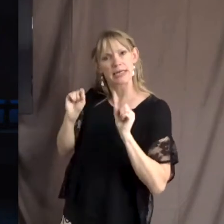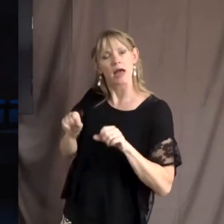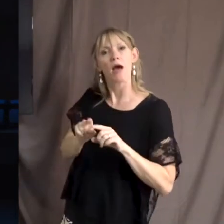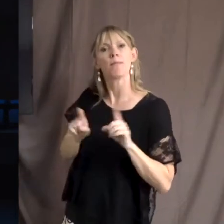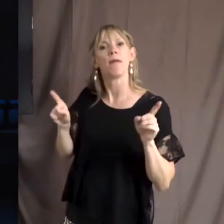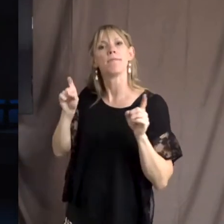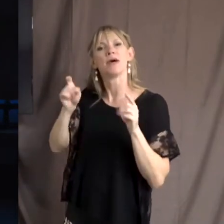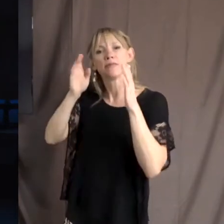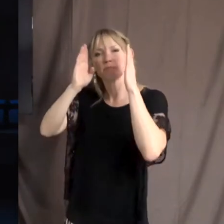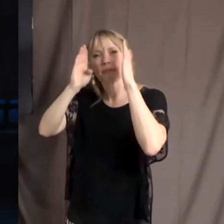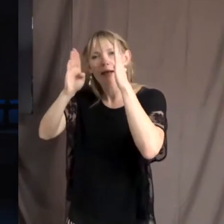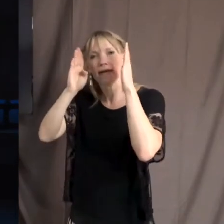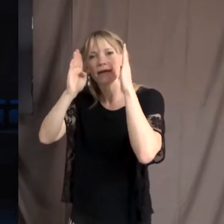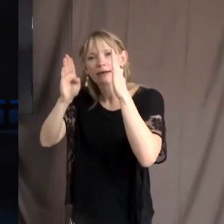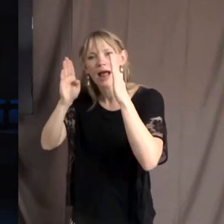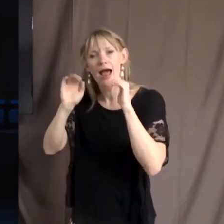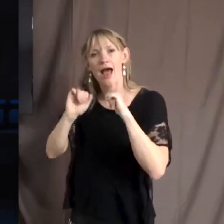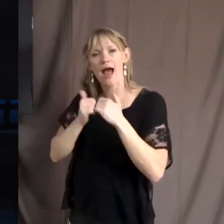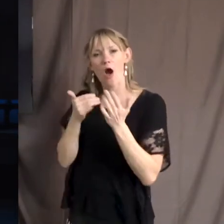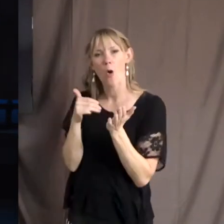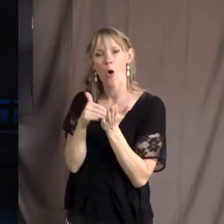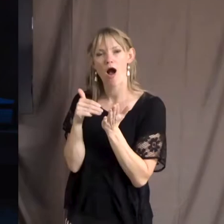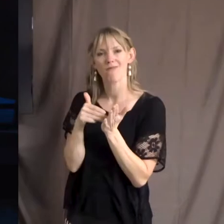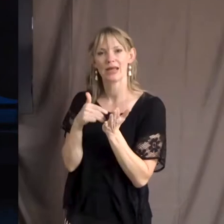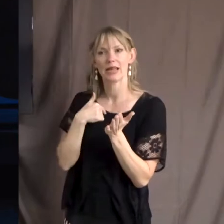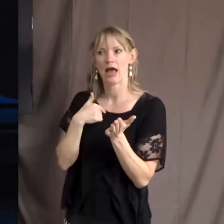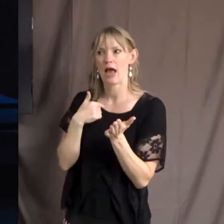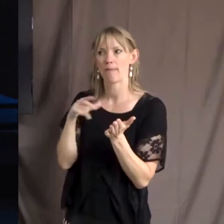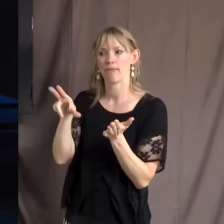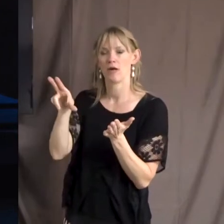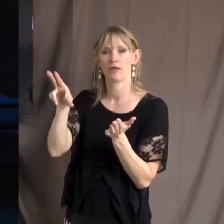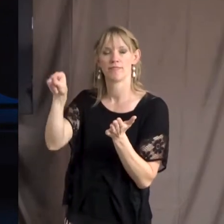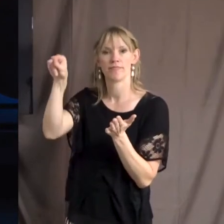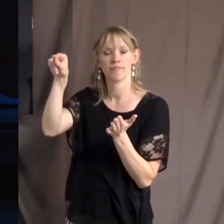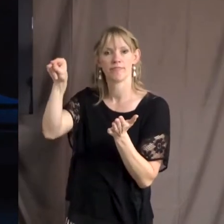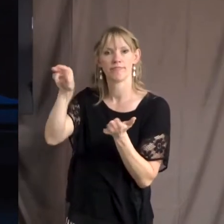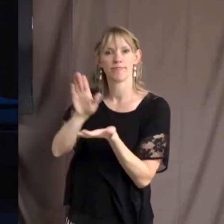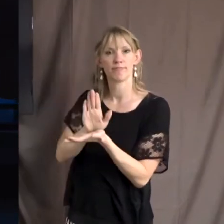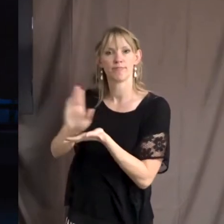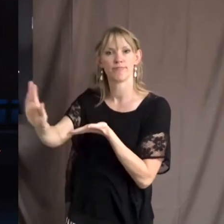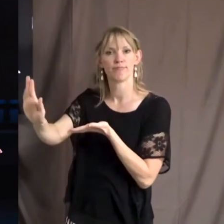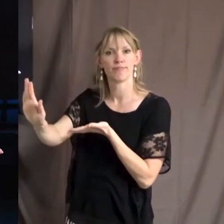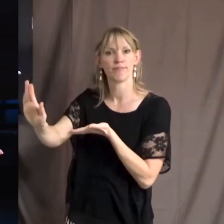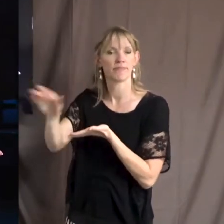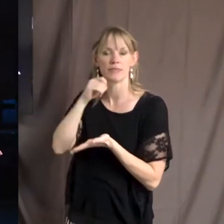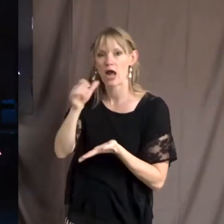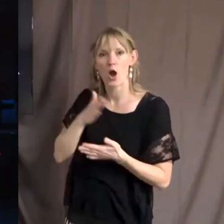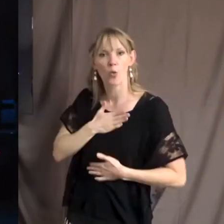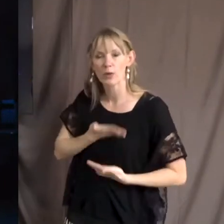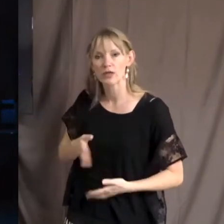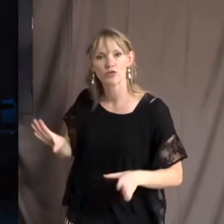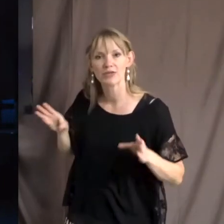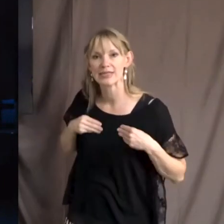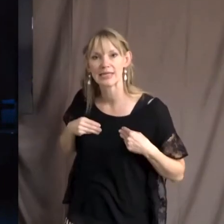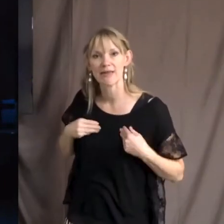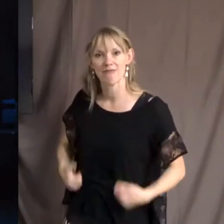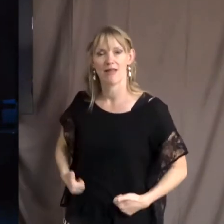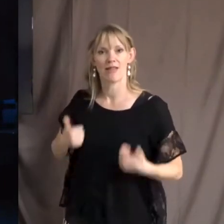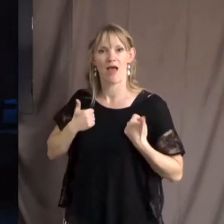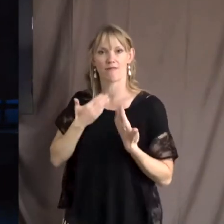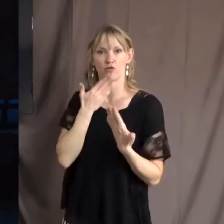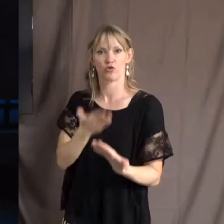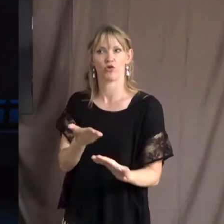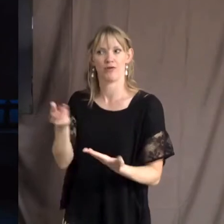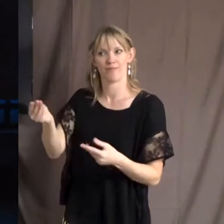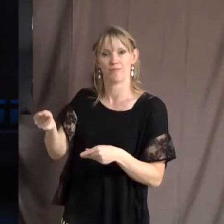to how often I'm pushing things away from me and not willing to receive the good of life. And as